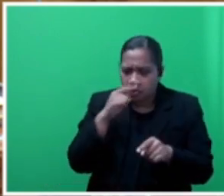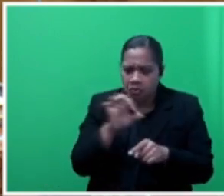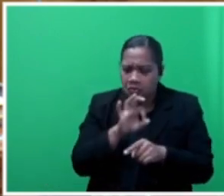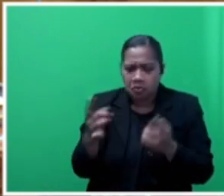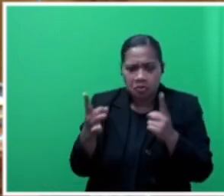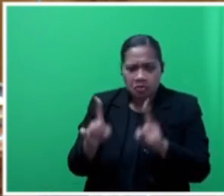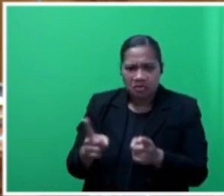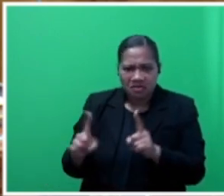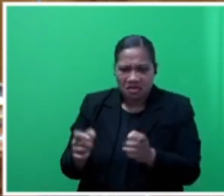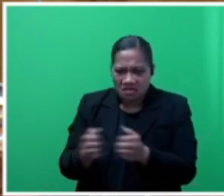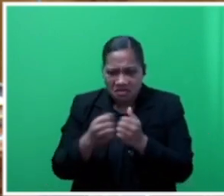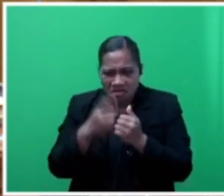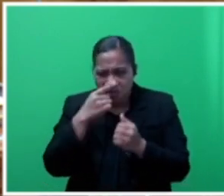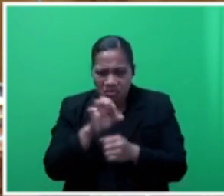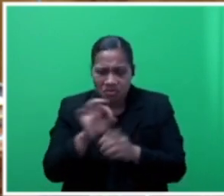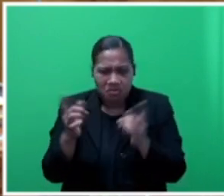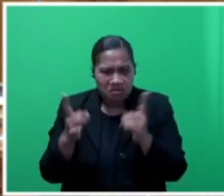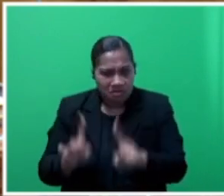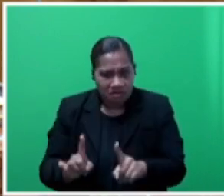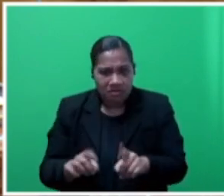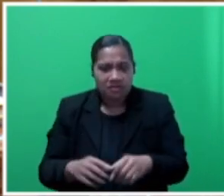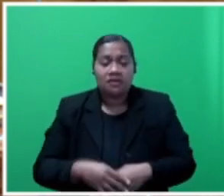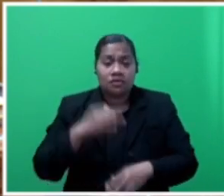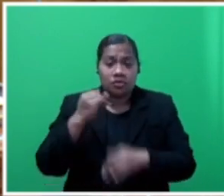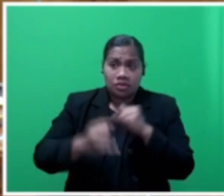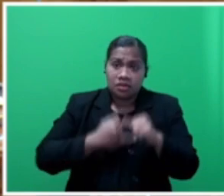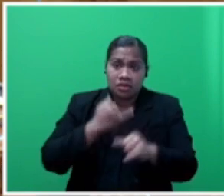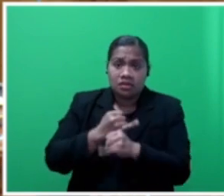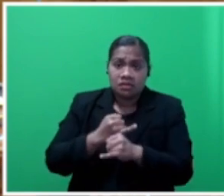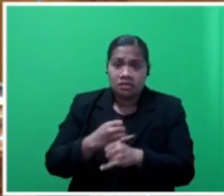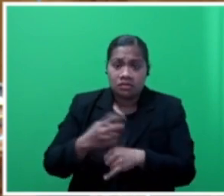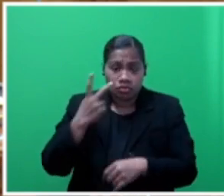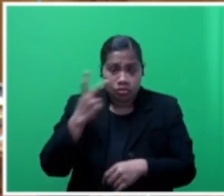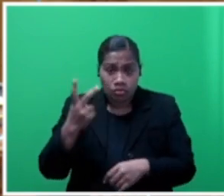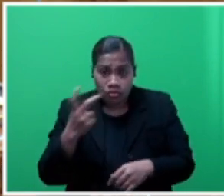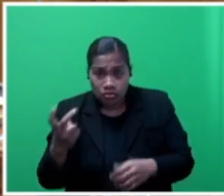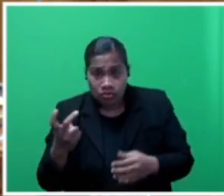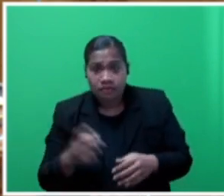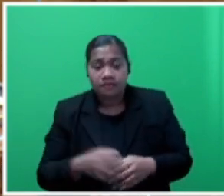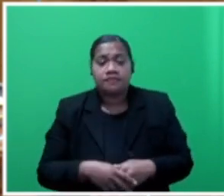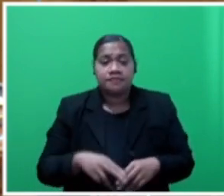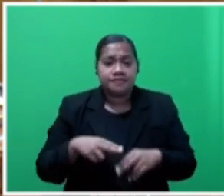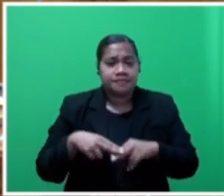that happened. Without international tourists and lackluster industries, the Fiji economy is doomed.